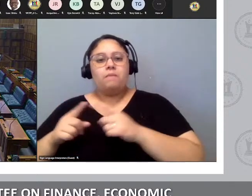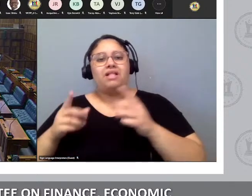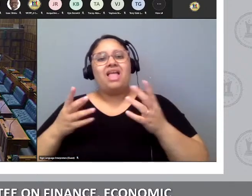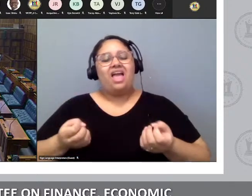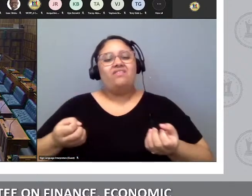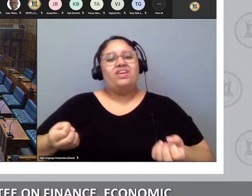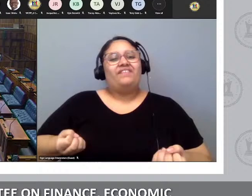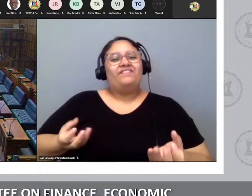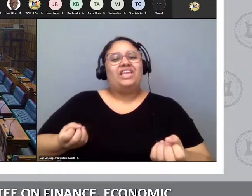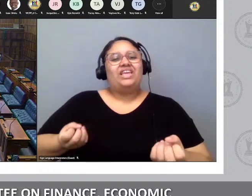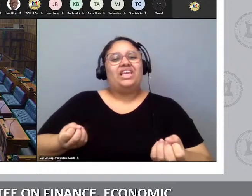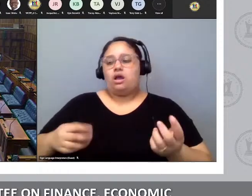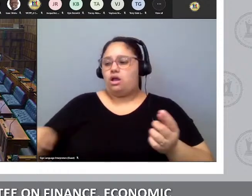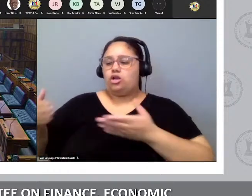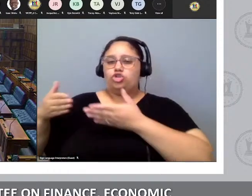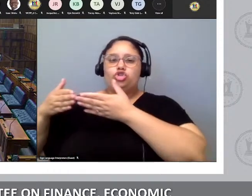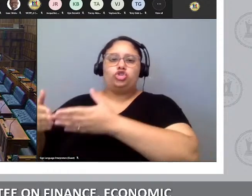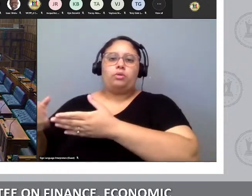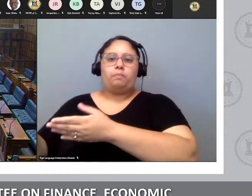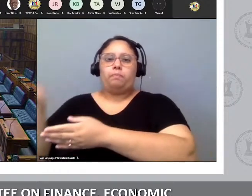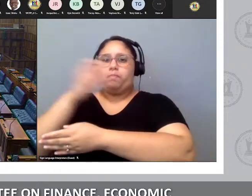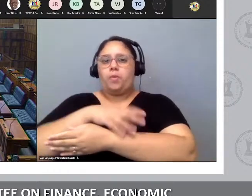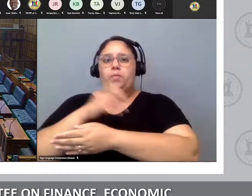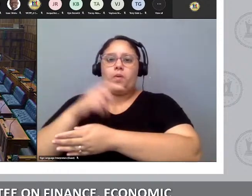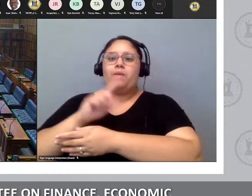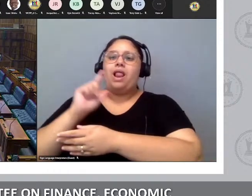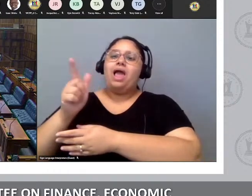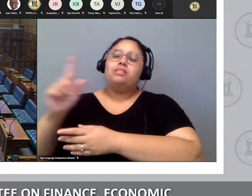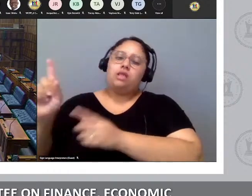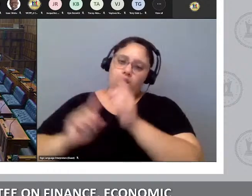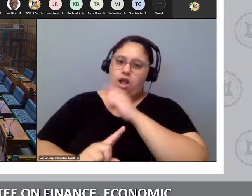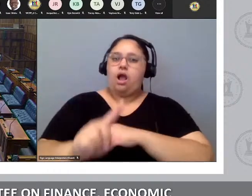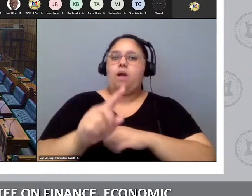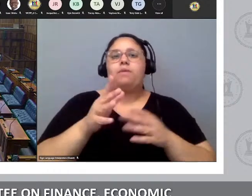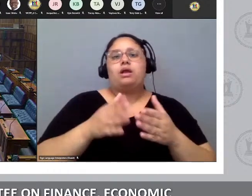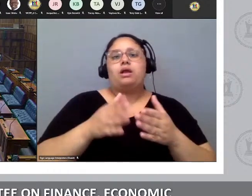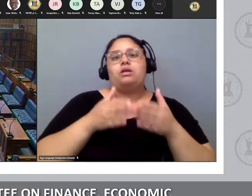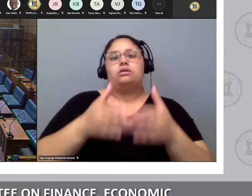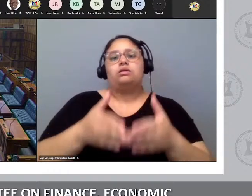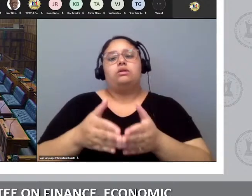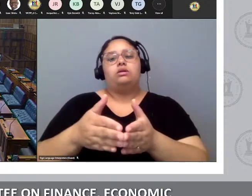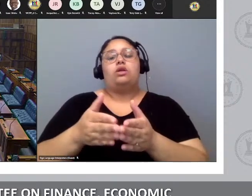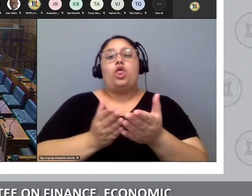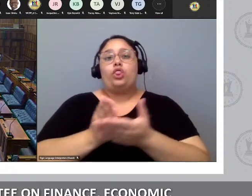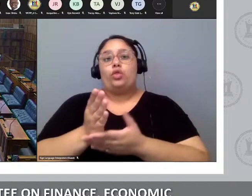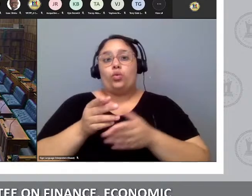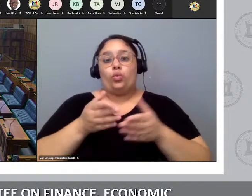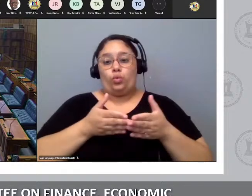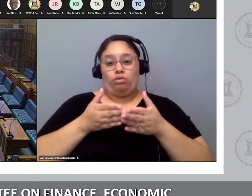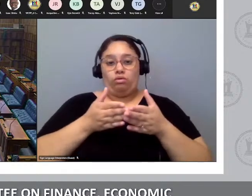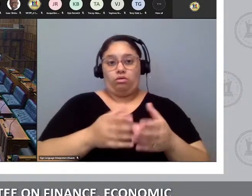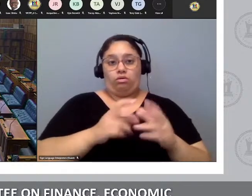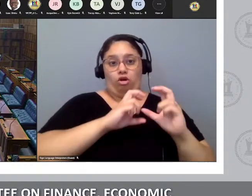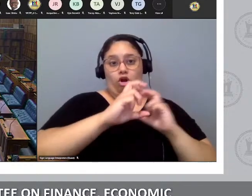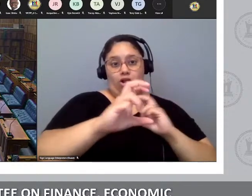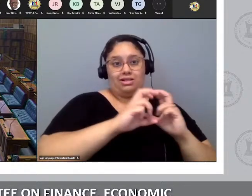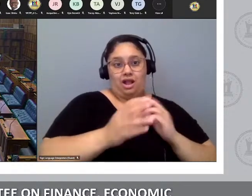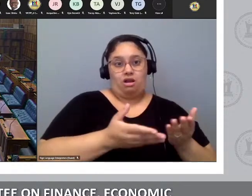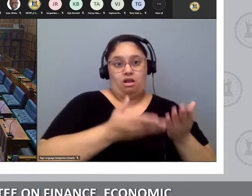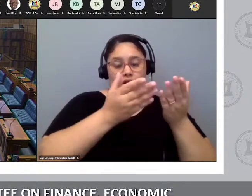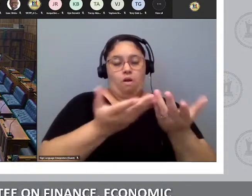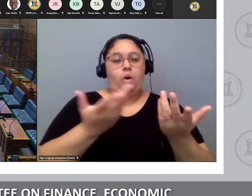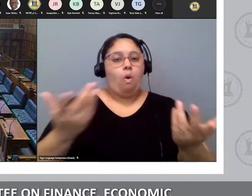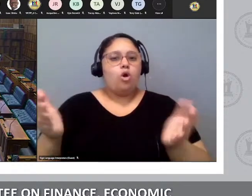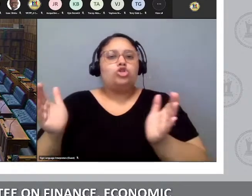again and come at a later stage into the port of Cape Town still via either the Container Terminal or if it's on a on a smaller vessel either